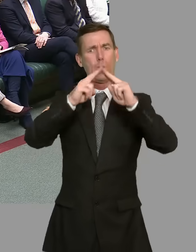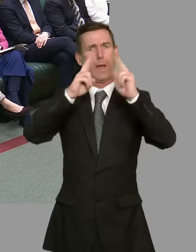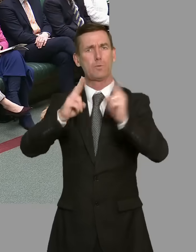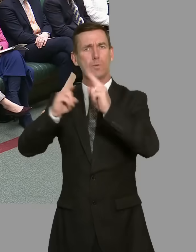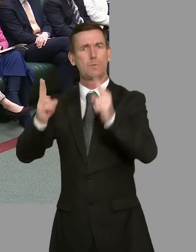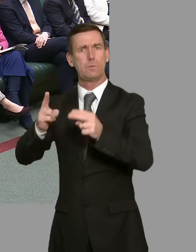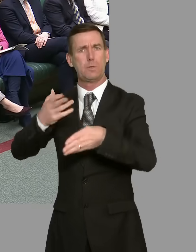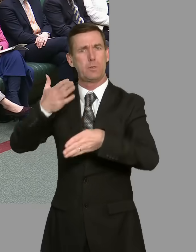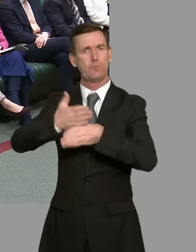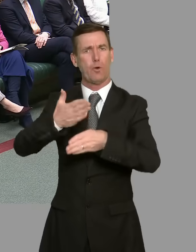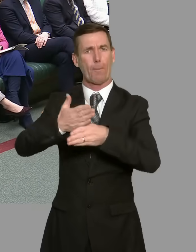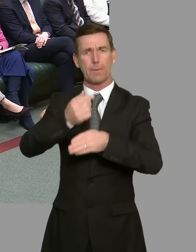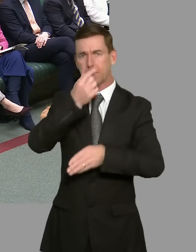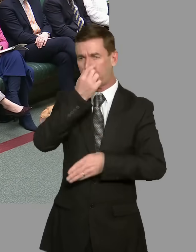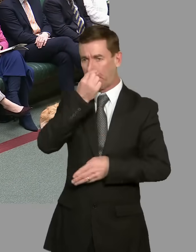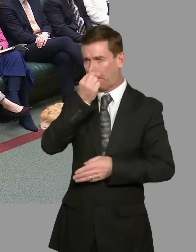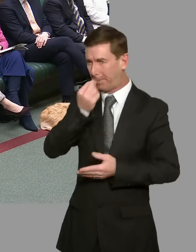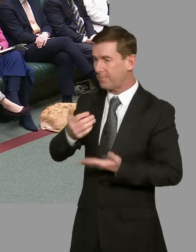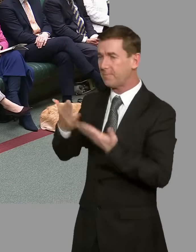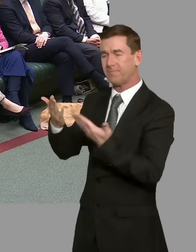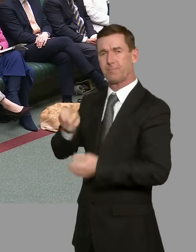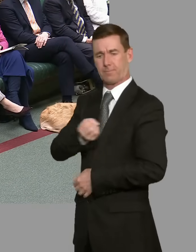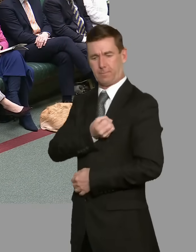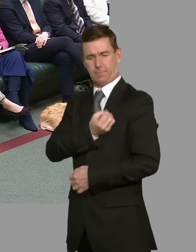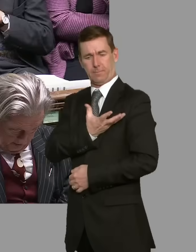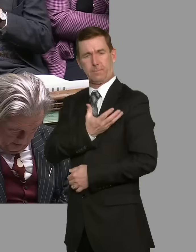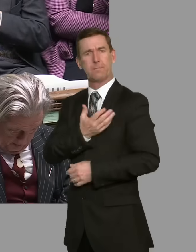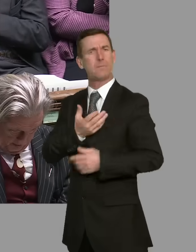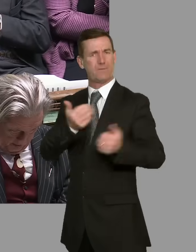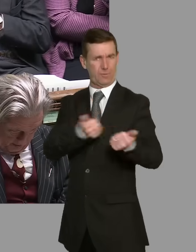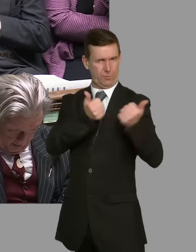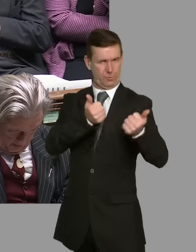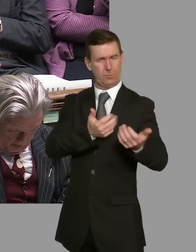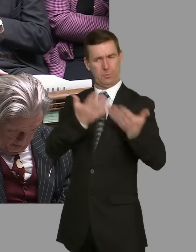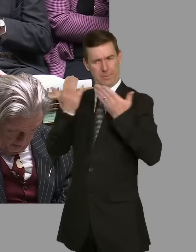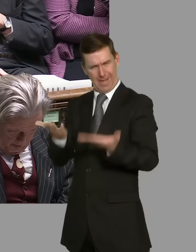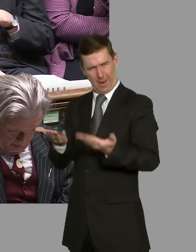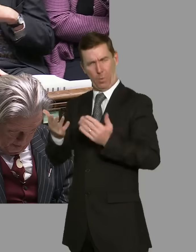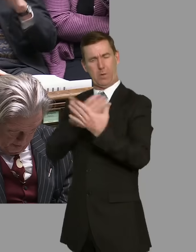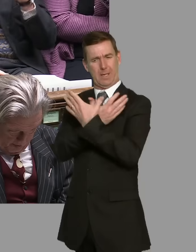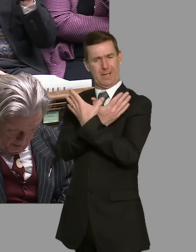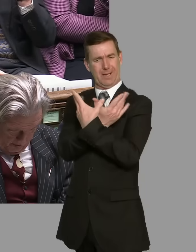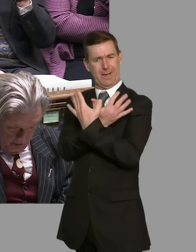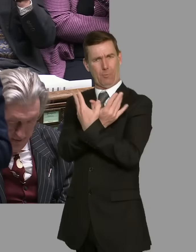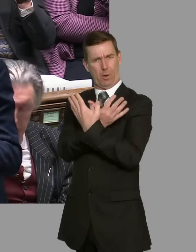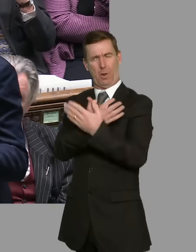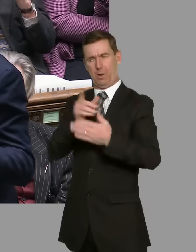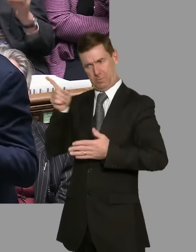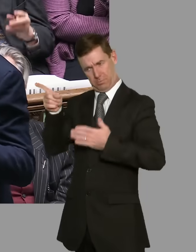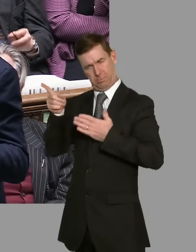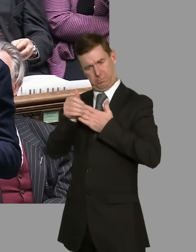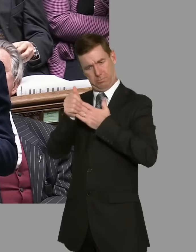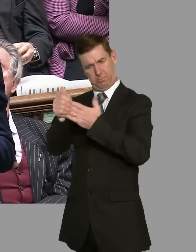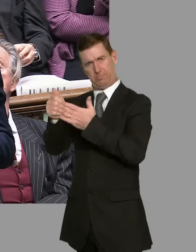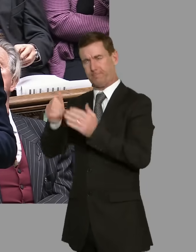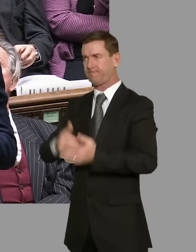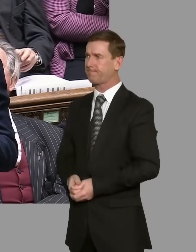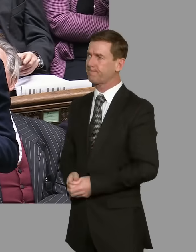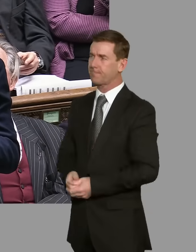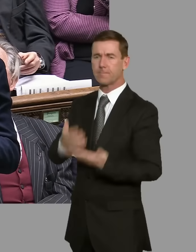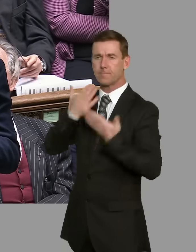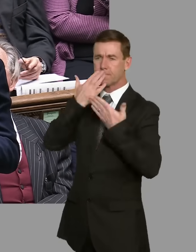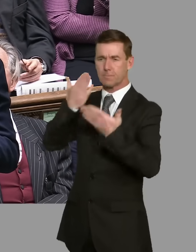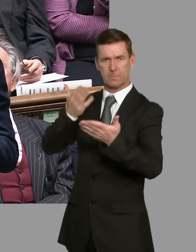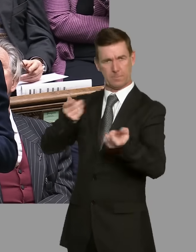you, Mr. Speaker. Can I wish you a Happy New Year and everyone in this House? And can I welcome the progress made on